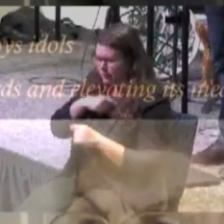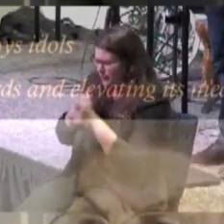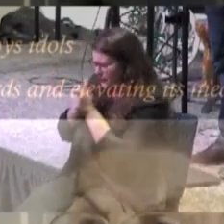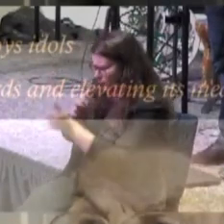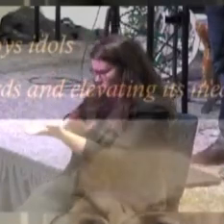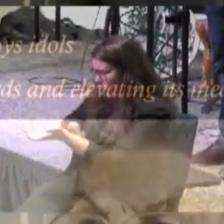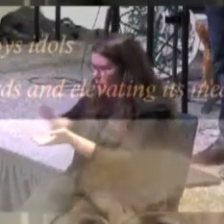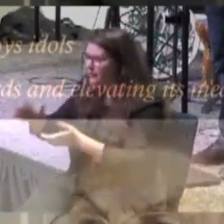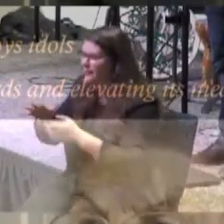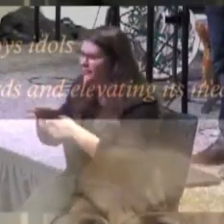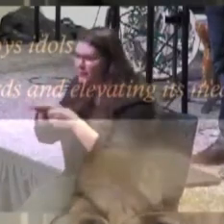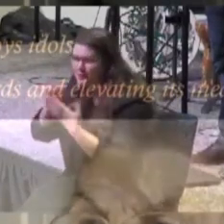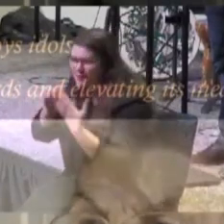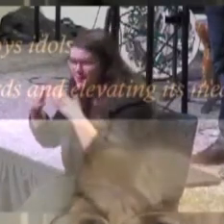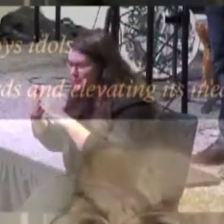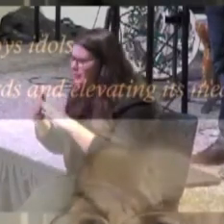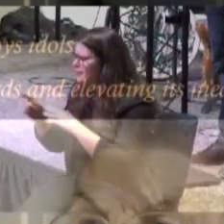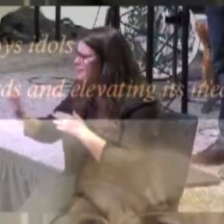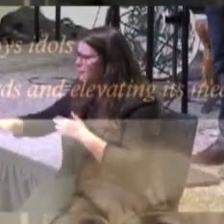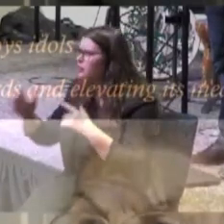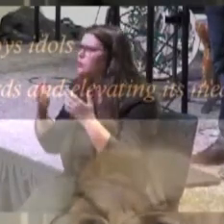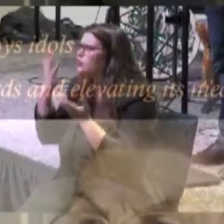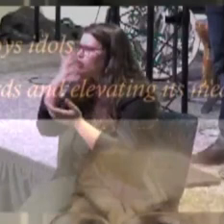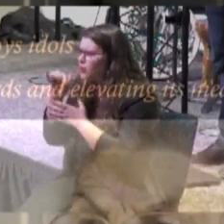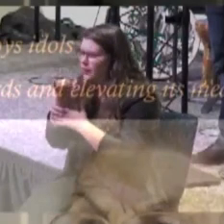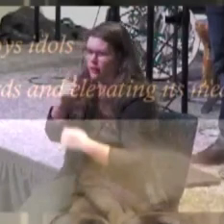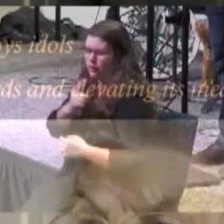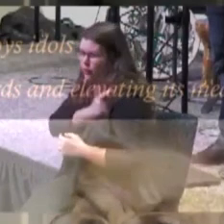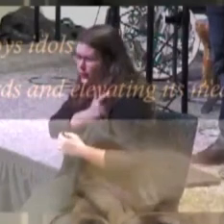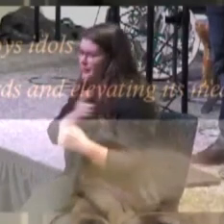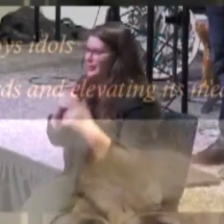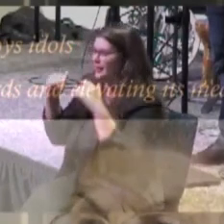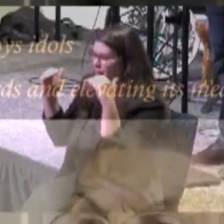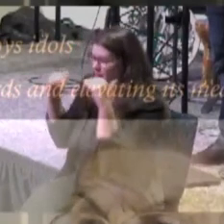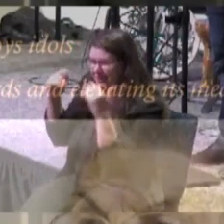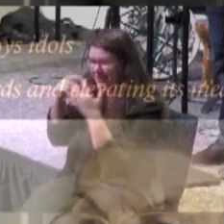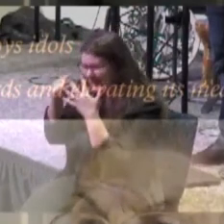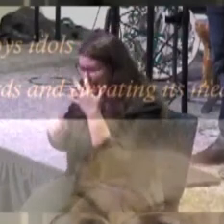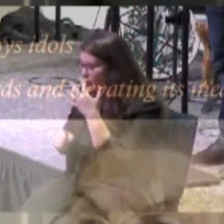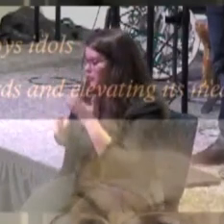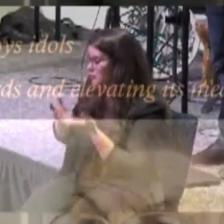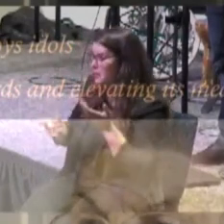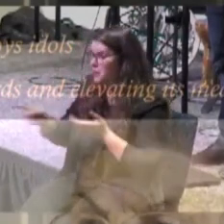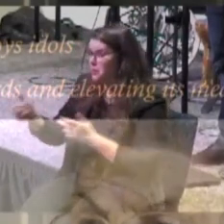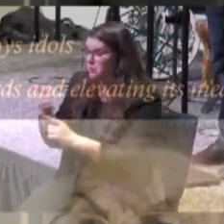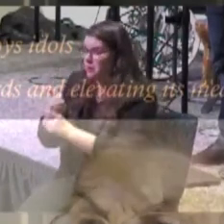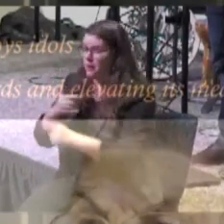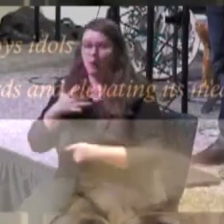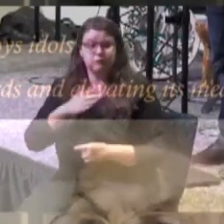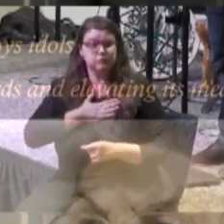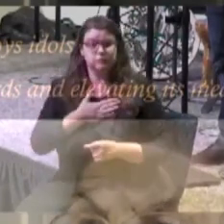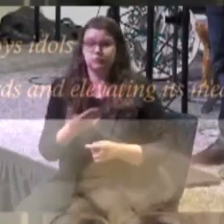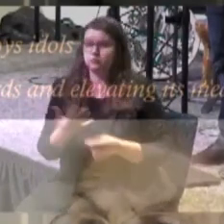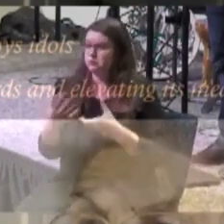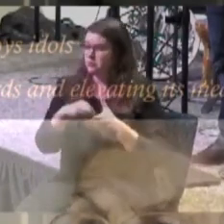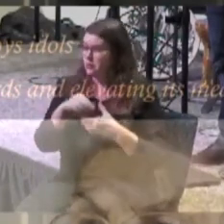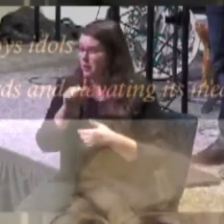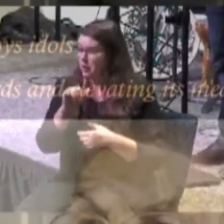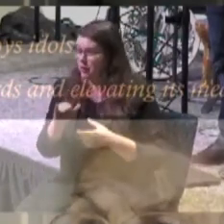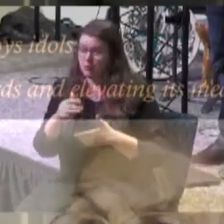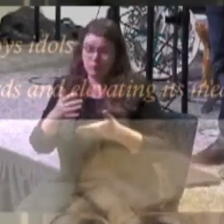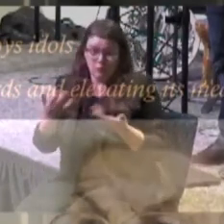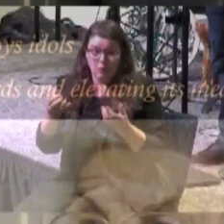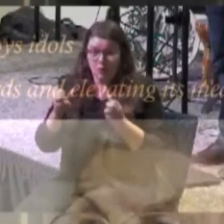the contributions of AI, of various kinds of national advisors and consultants, and perhaps even still